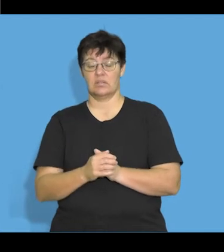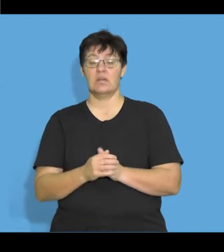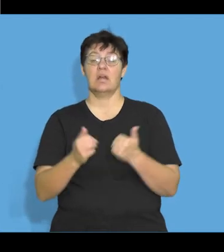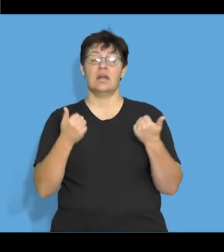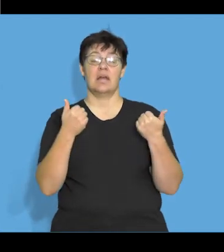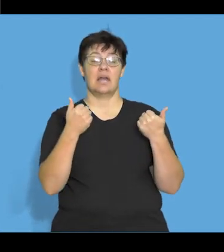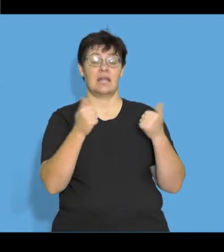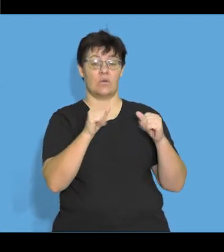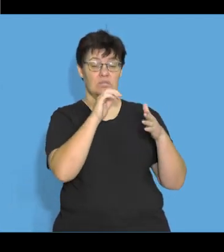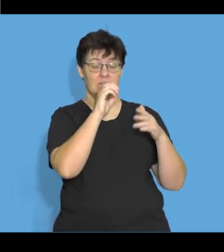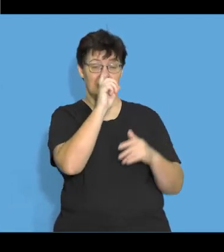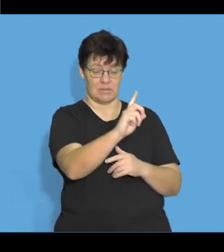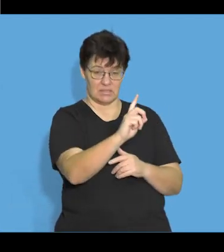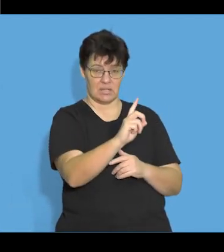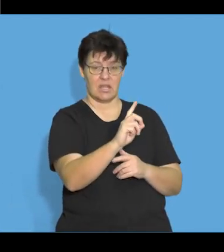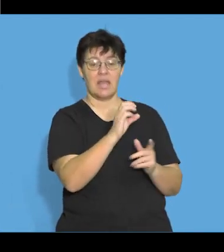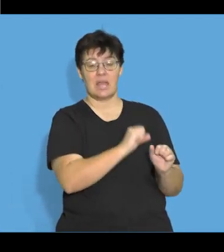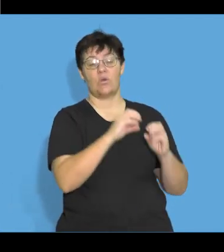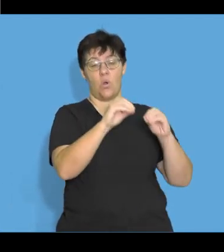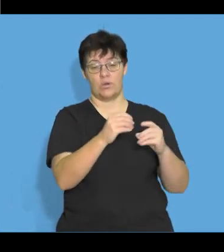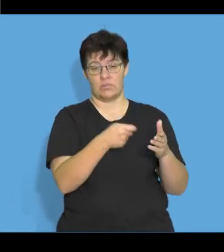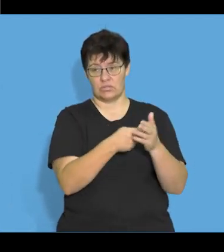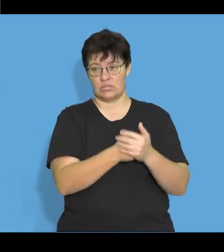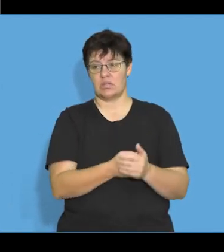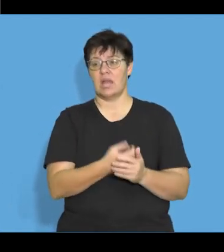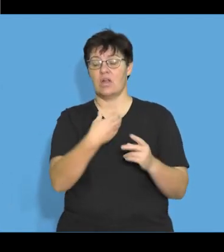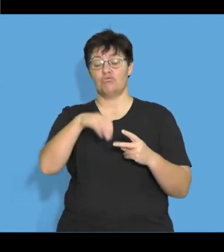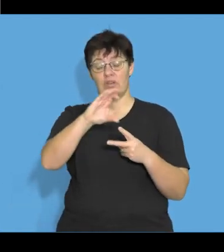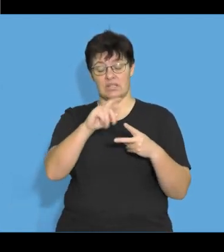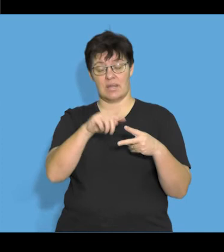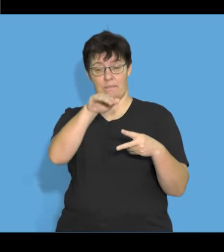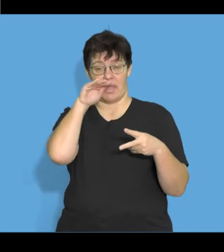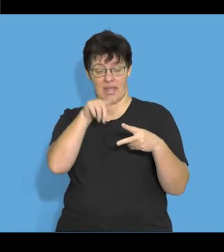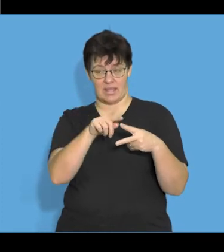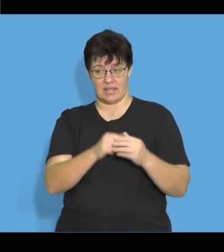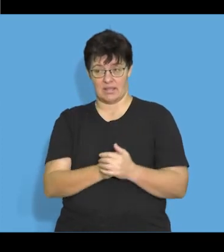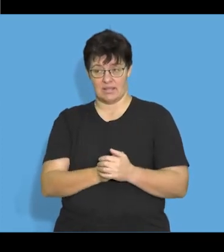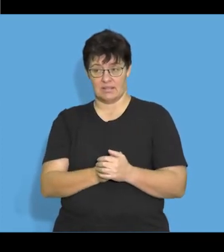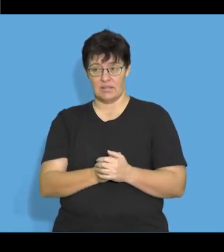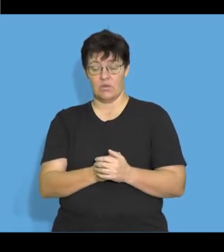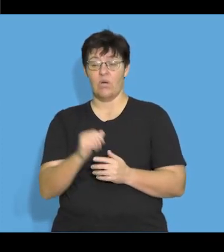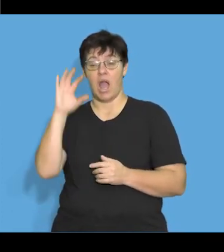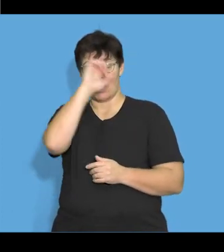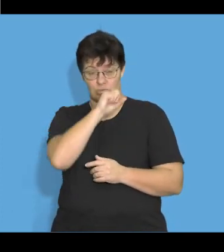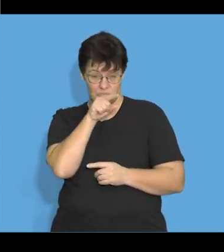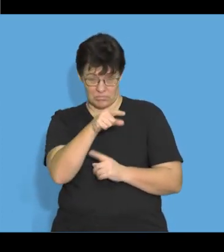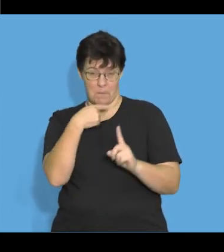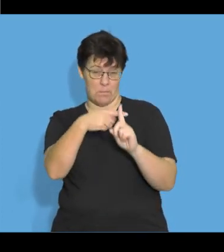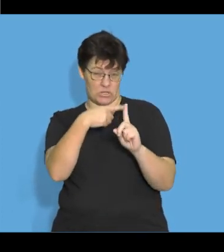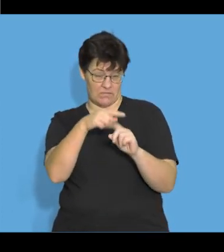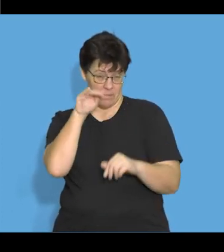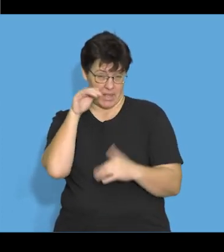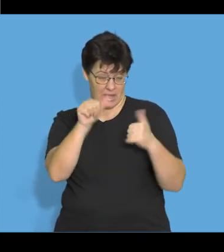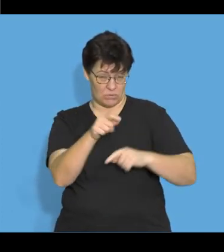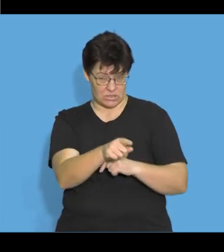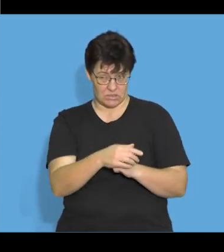on purchases, account credited is bank. We're assuming that bank is favorable.